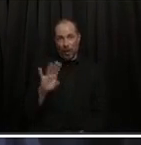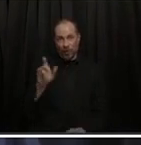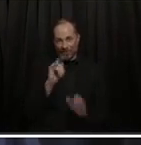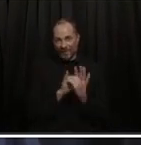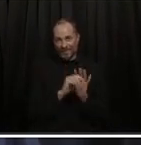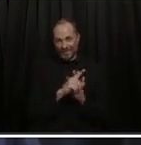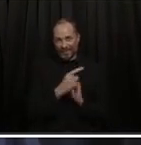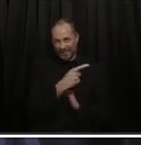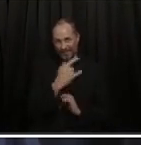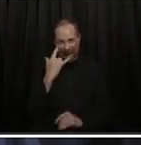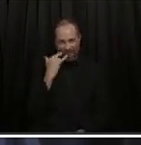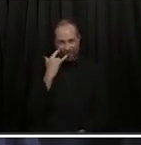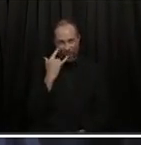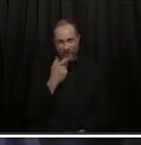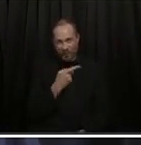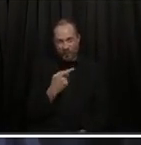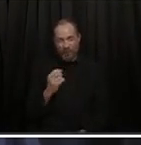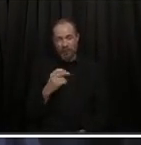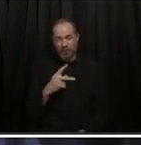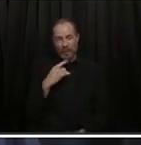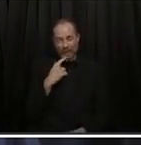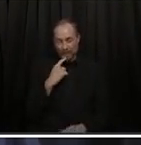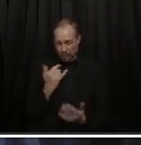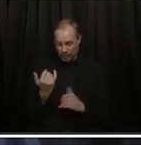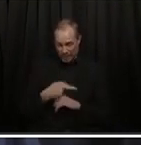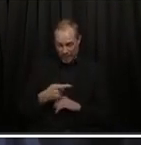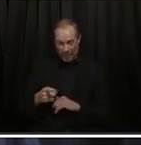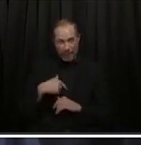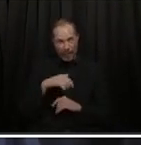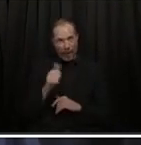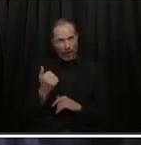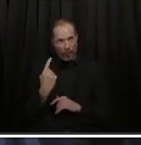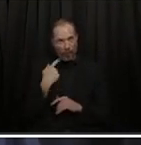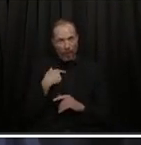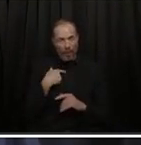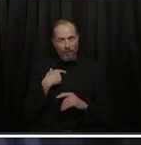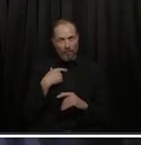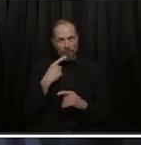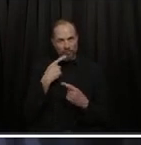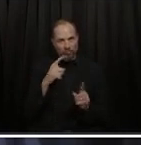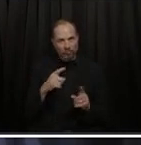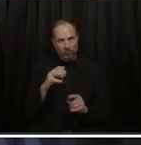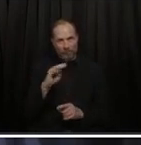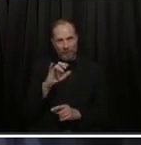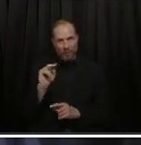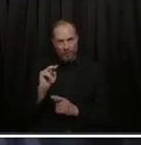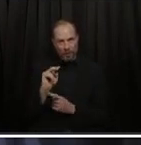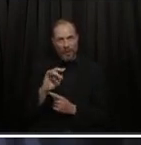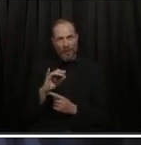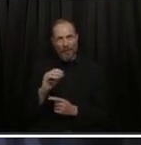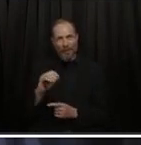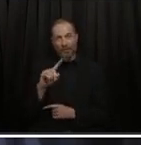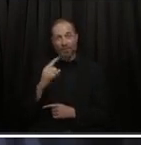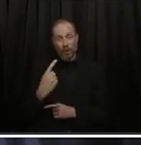California. Earlier today, another case was announced in Minnesota, including the first case of